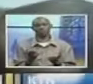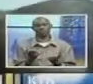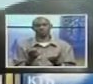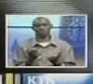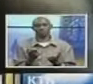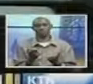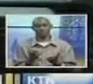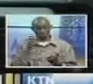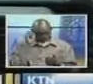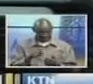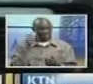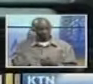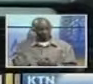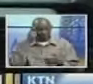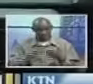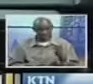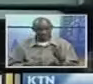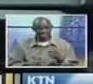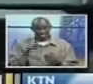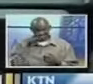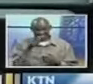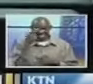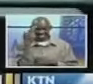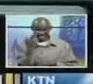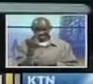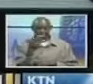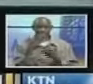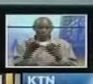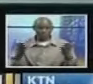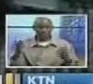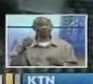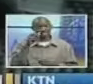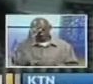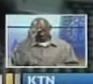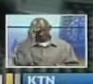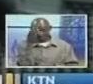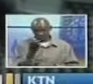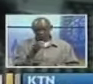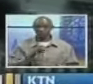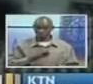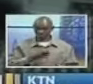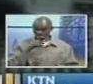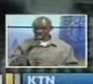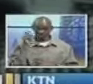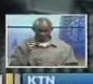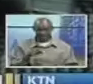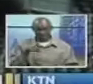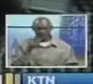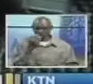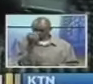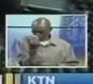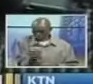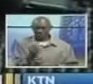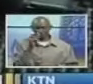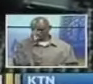Something one also needs to remember, that firearm is the property of the government of the day, and it takes a very junior police officer